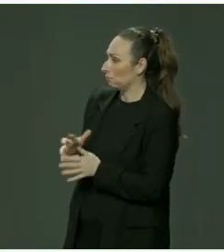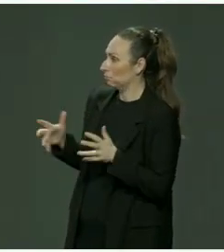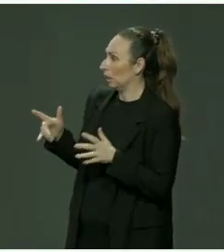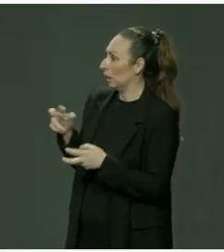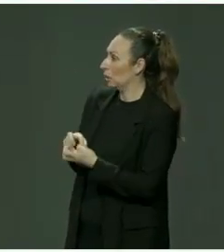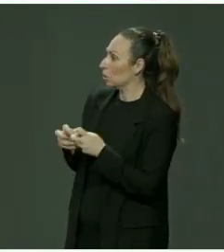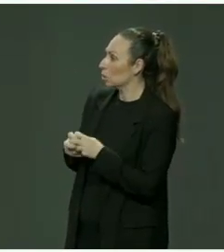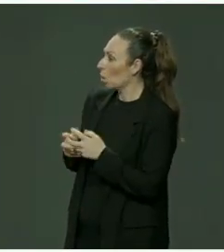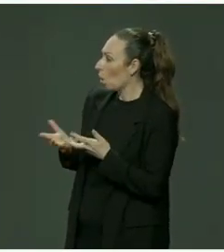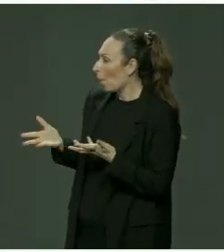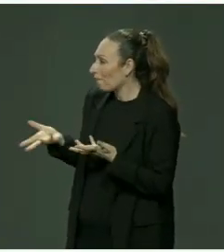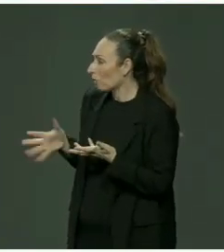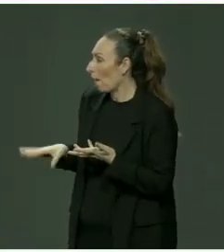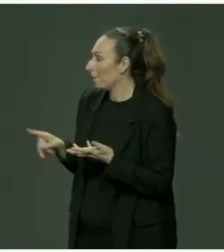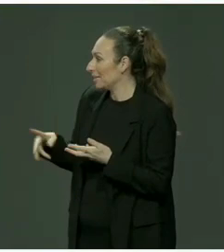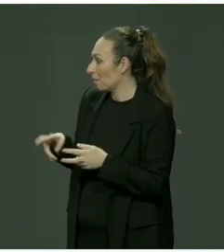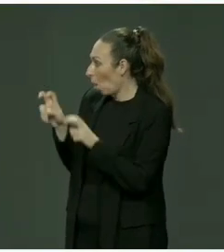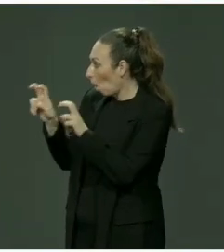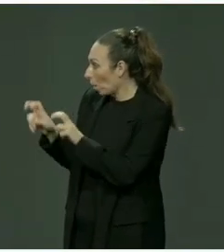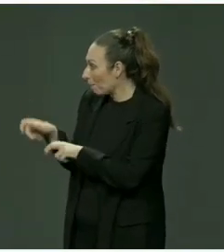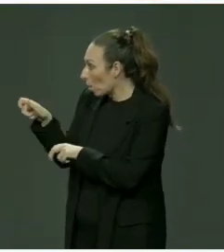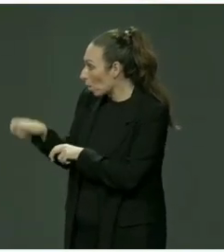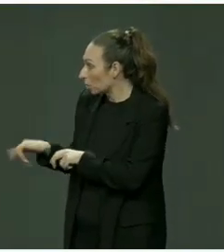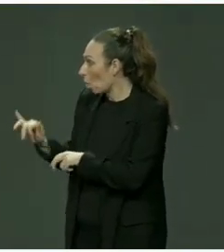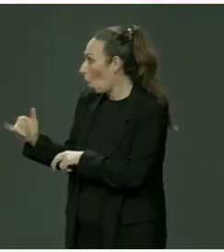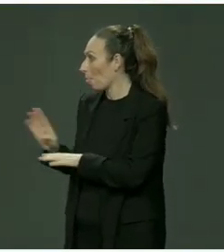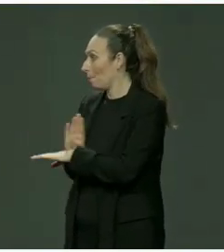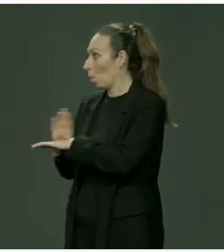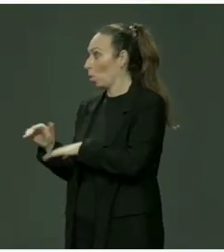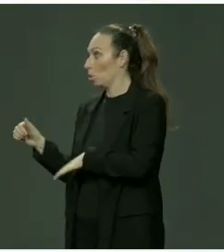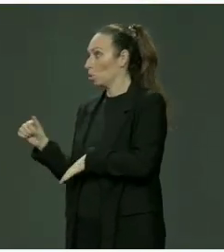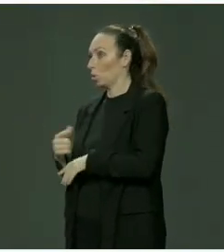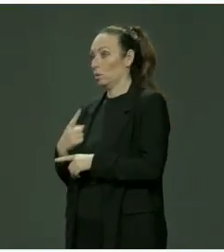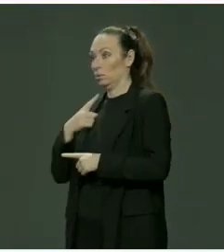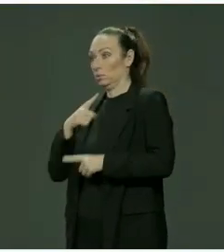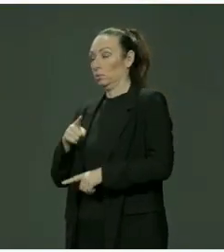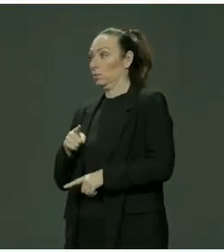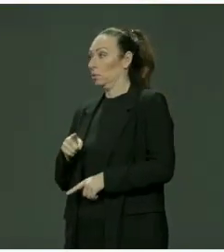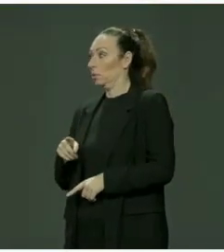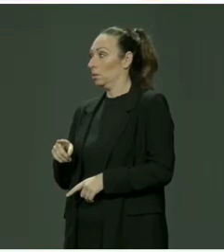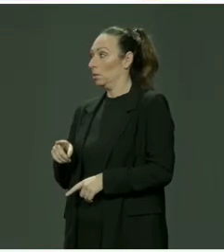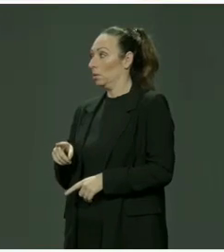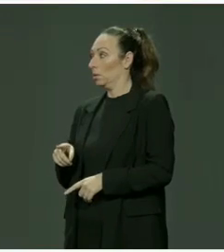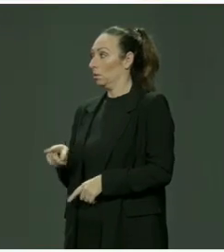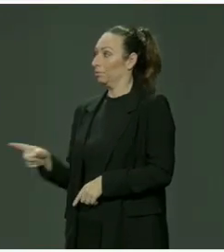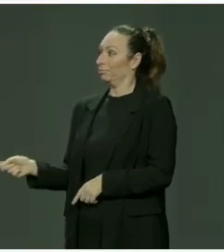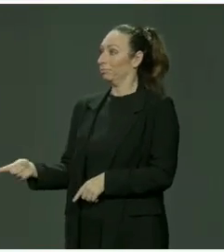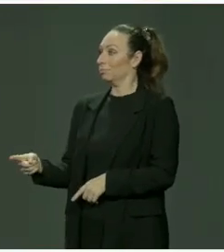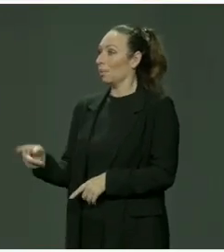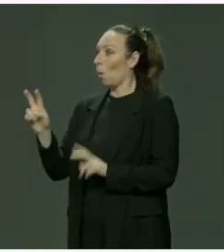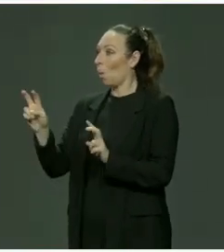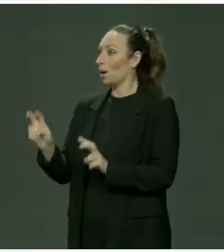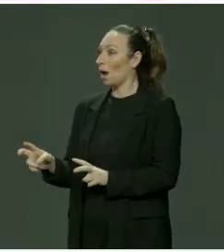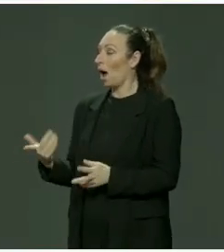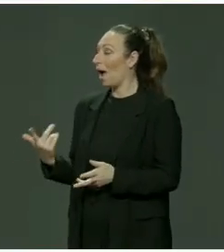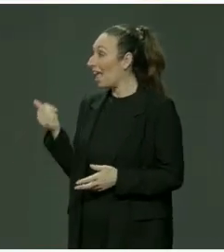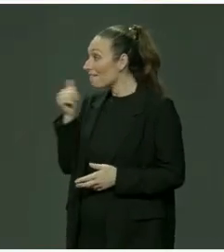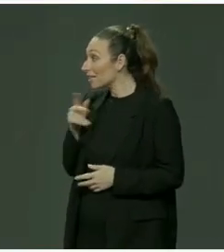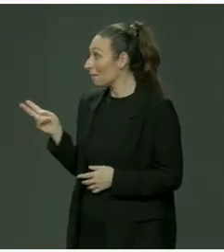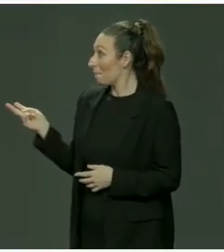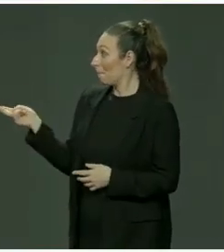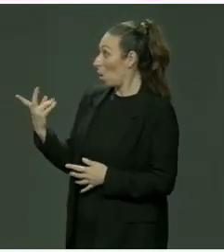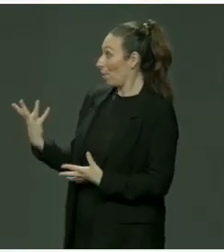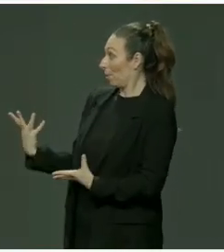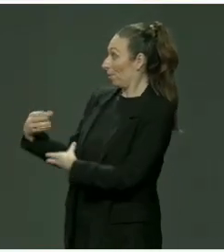that should be doing this, or is it the board that should be directing the auditor? Well, if it's both, then I would like to